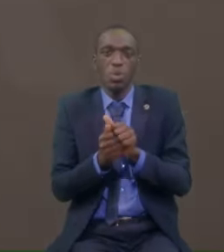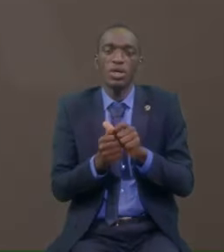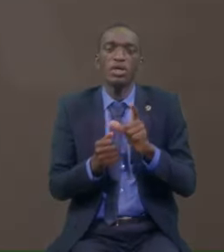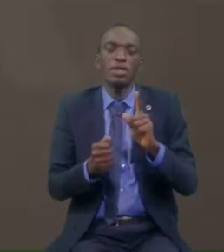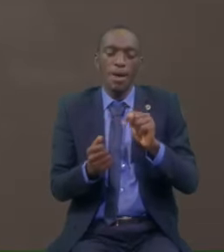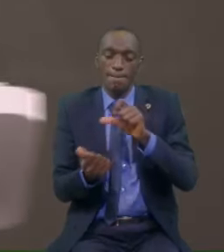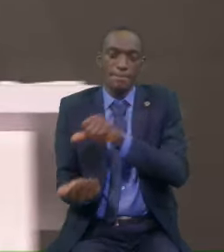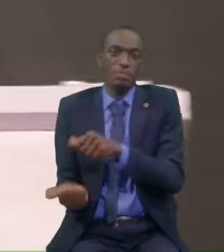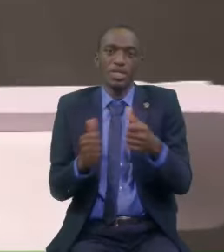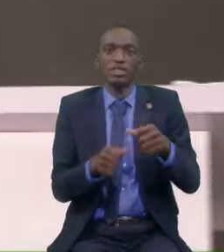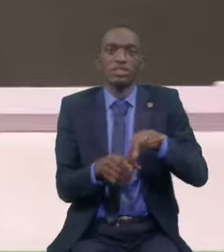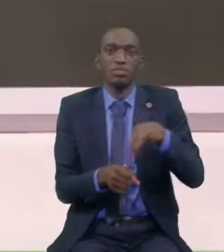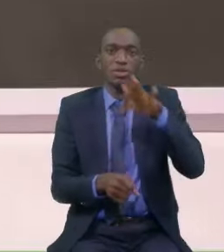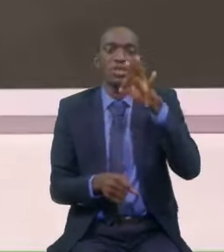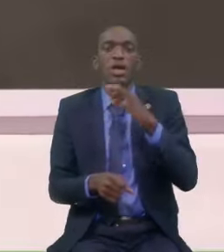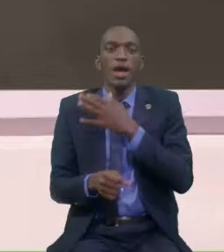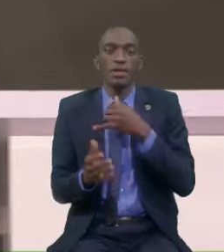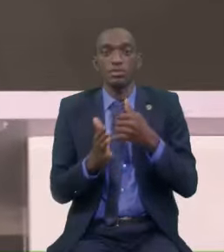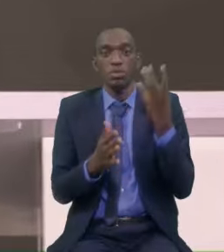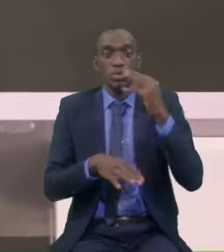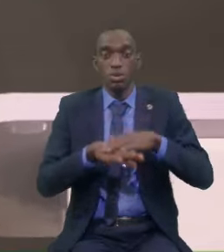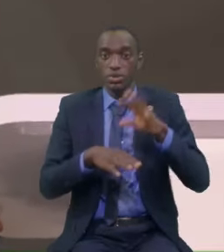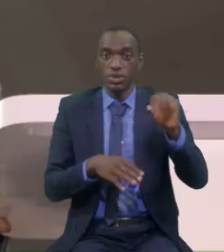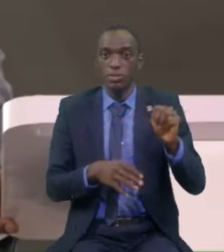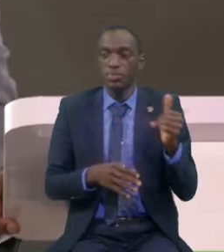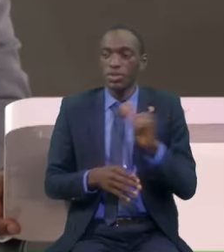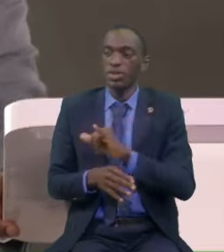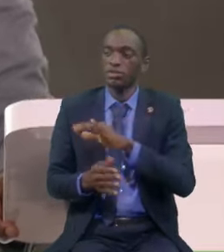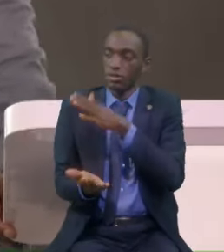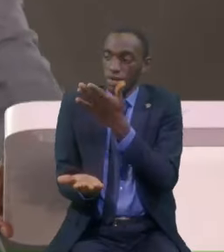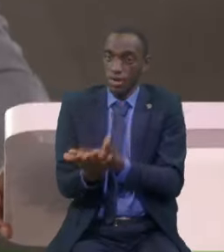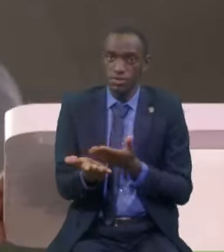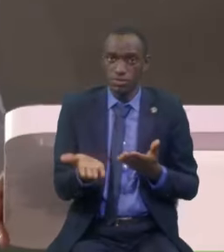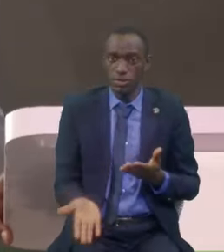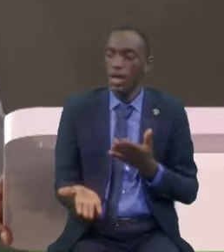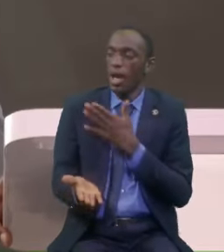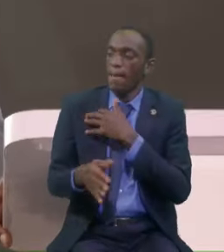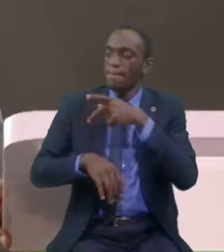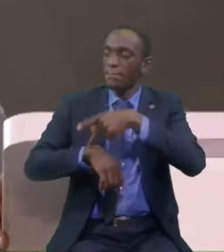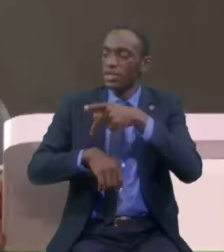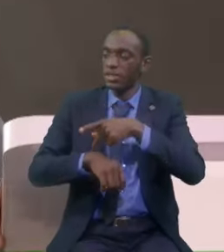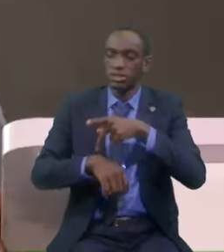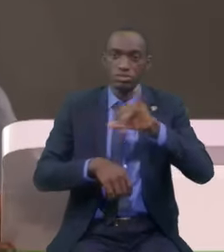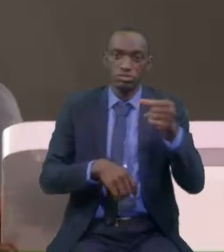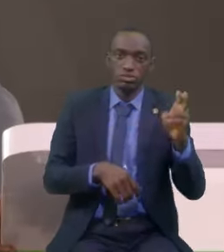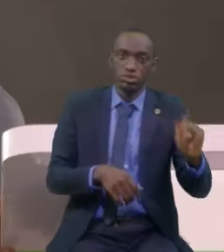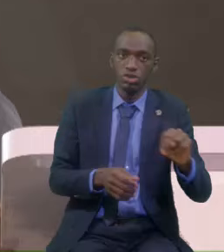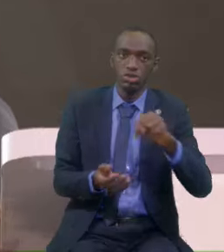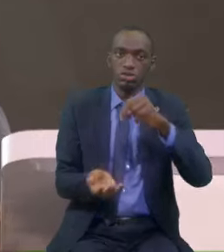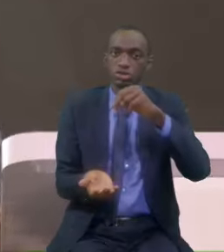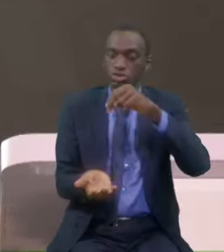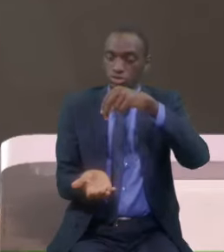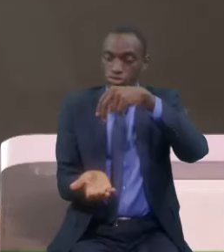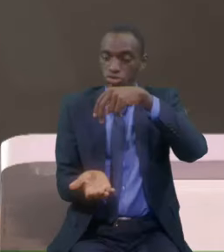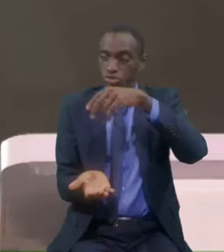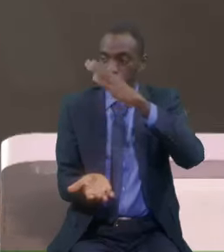They got there, and Peter stopped, and John stopped. And they looked on the man. And they said, Peter